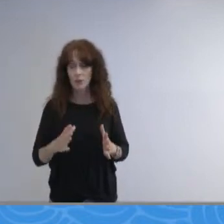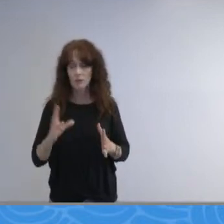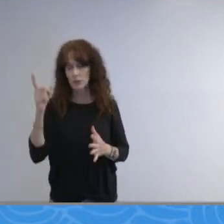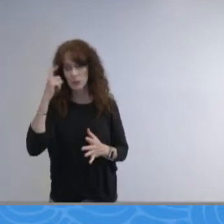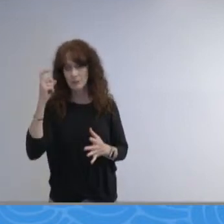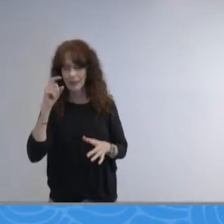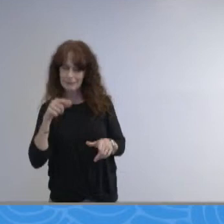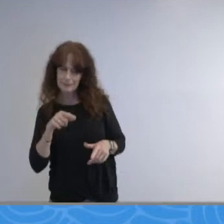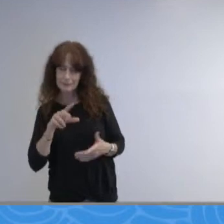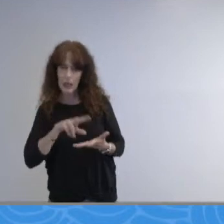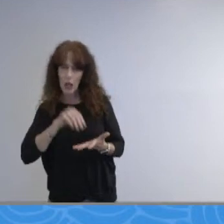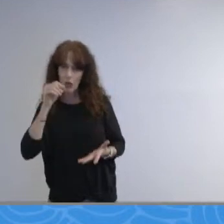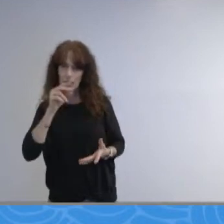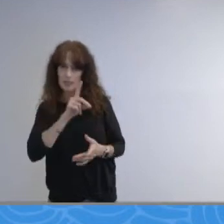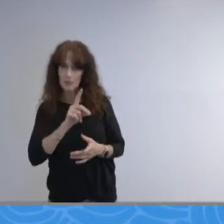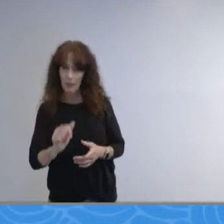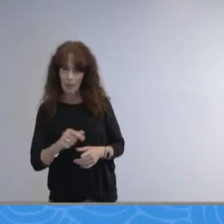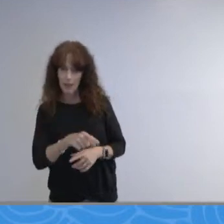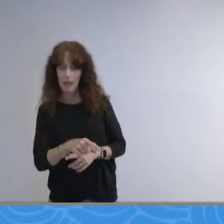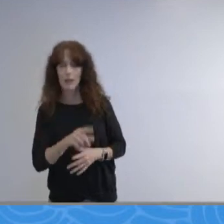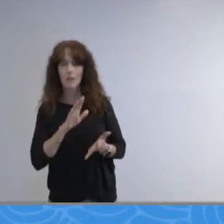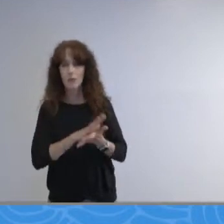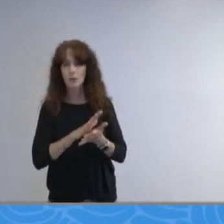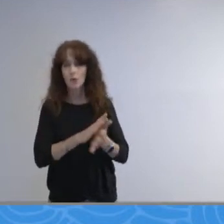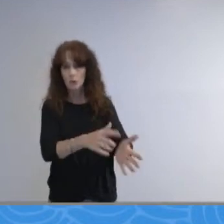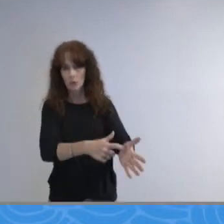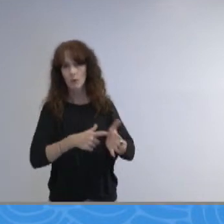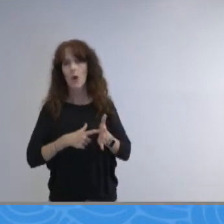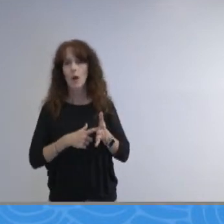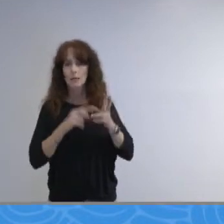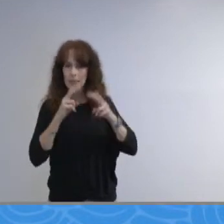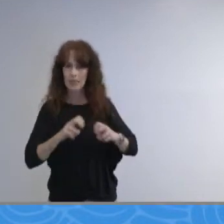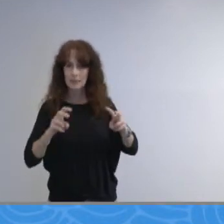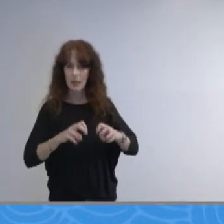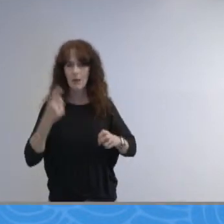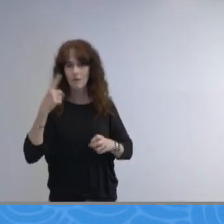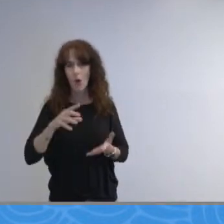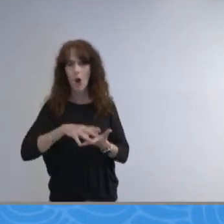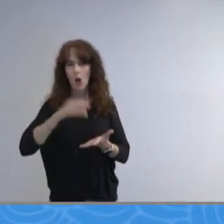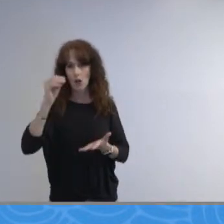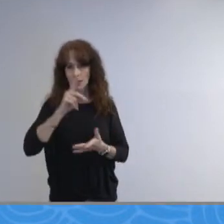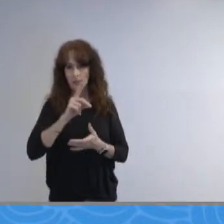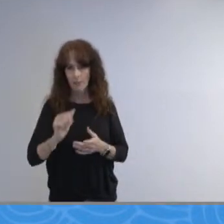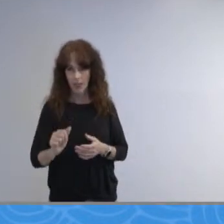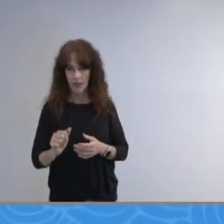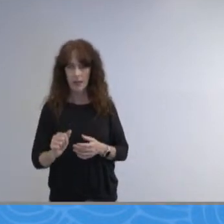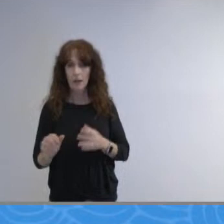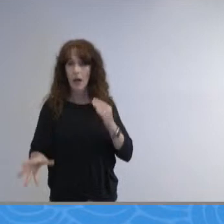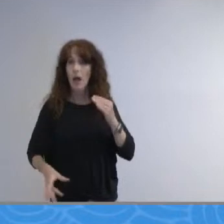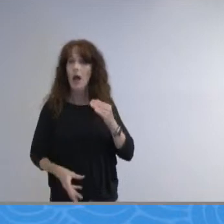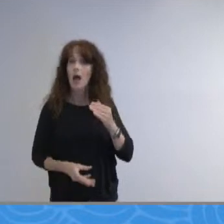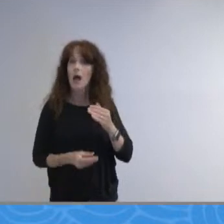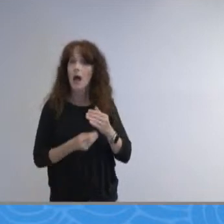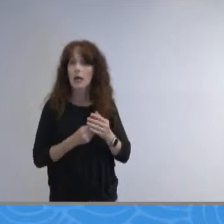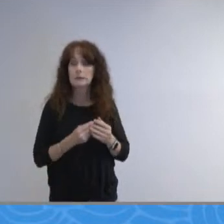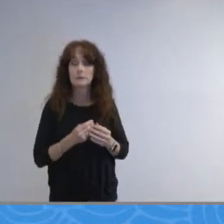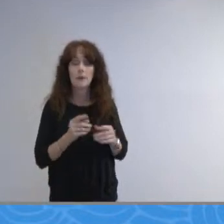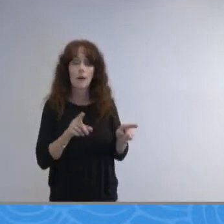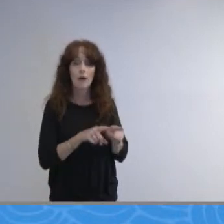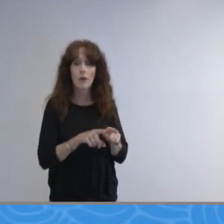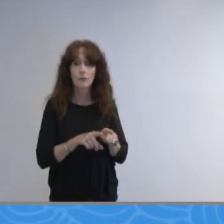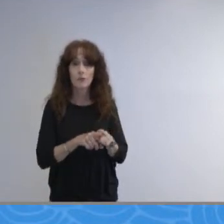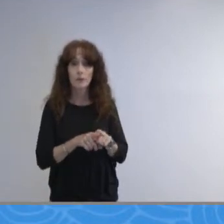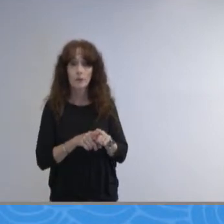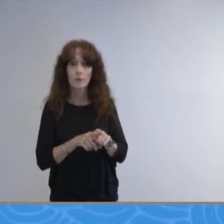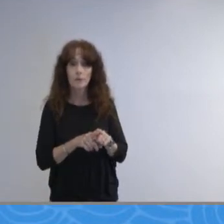there's a learning disability, that the school is required to assess for learning disability. If in addition to that, you suspect a speech